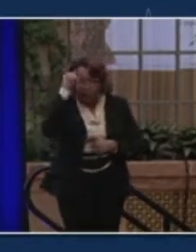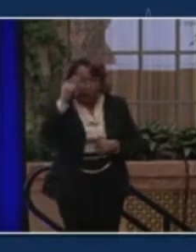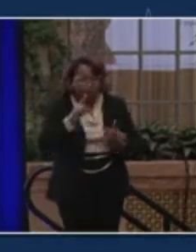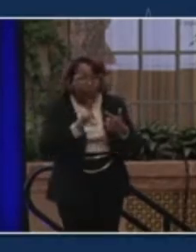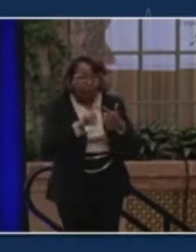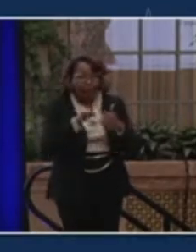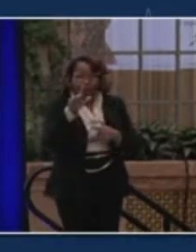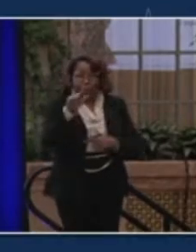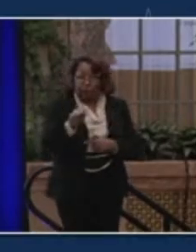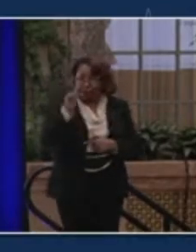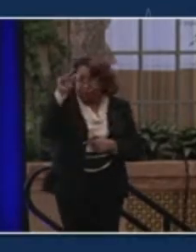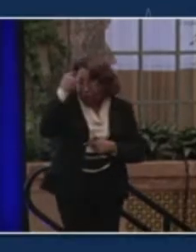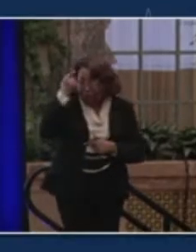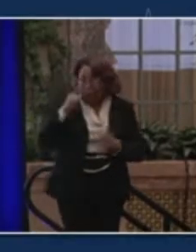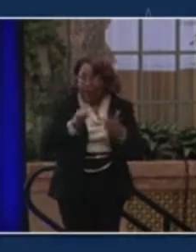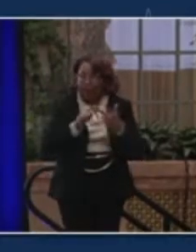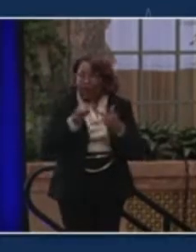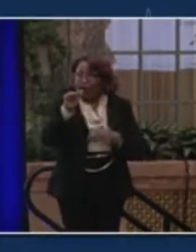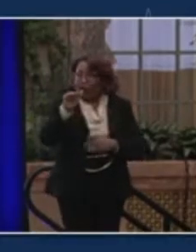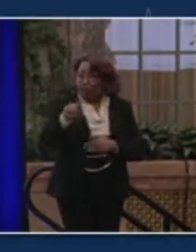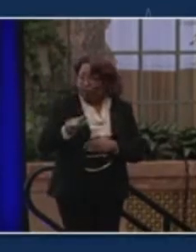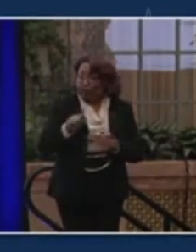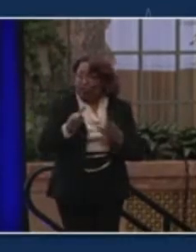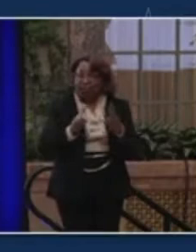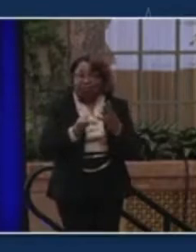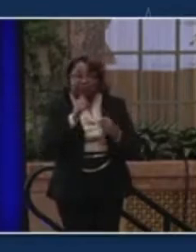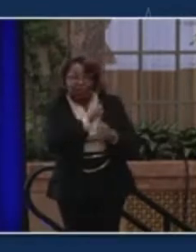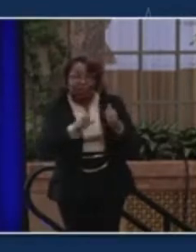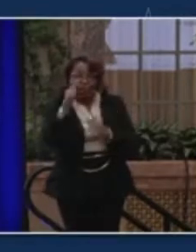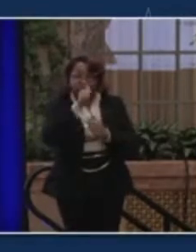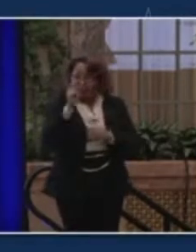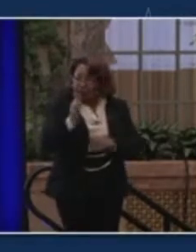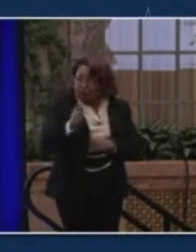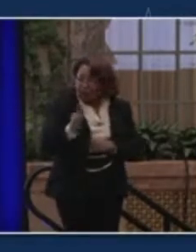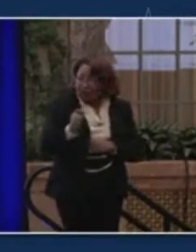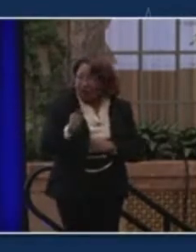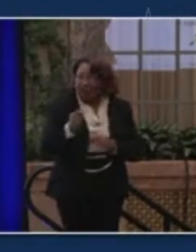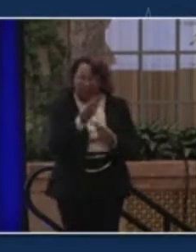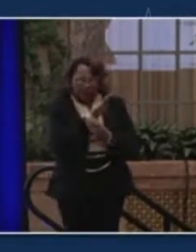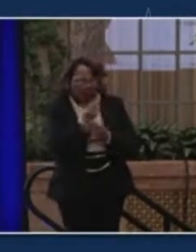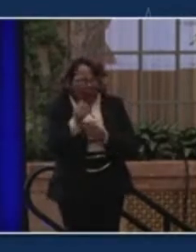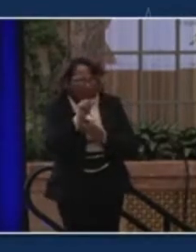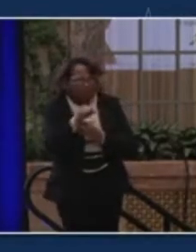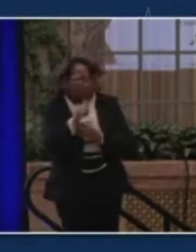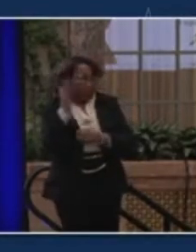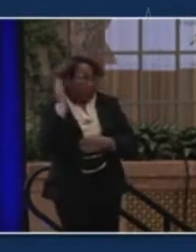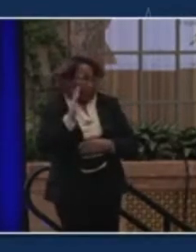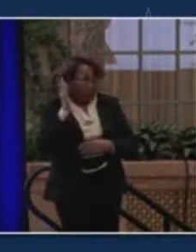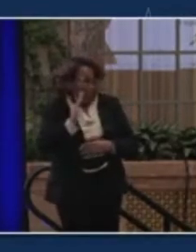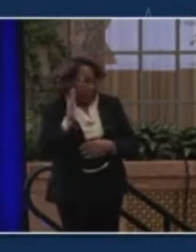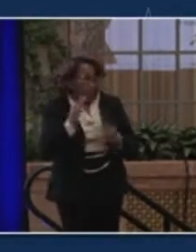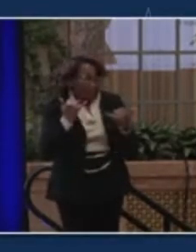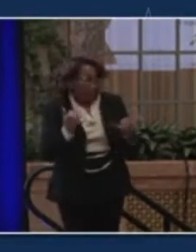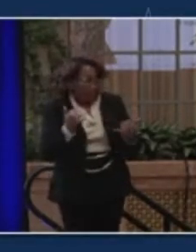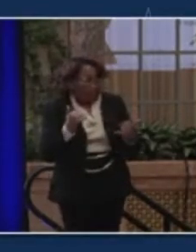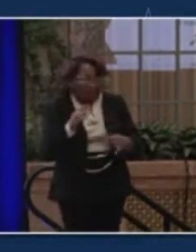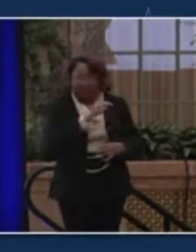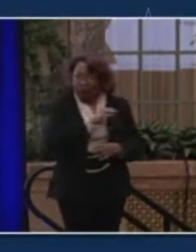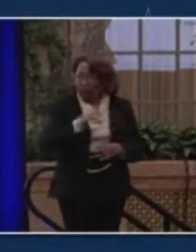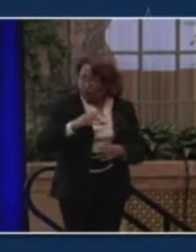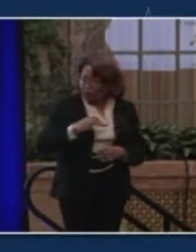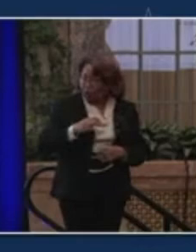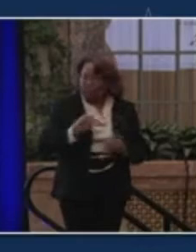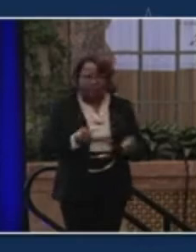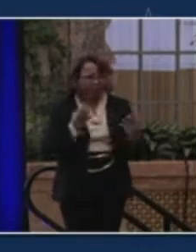governor, attorney general, chief judge, several current and former members of Congress, multiple